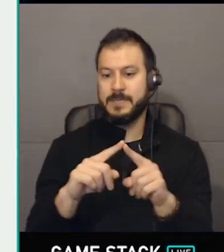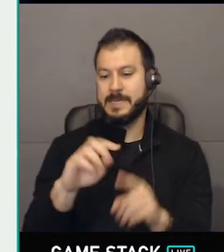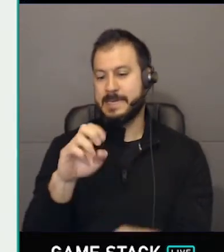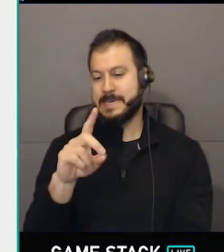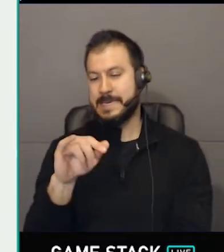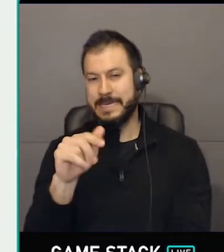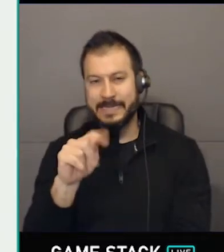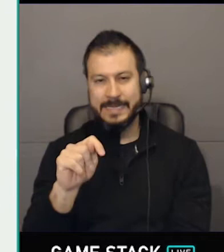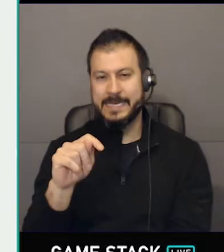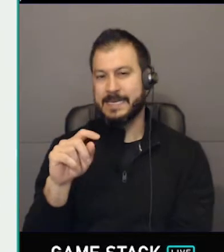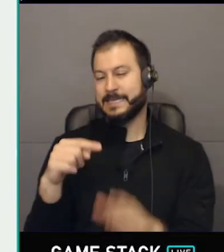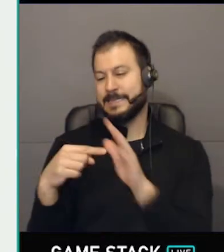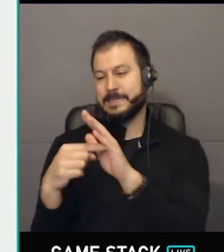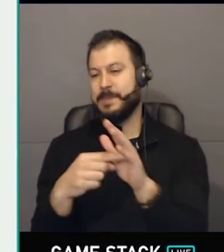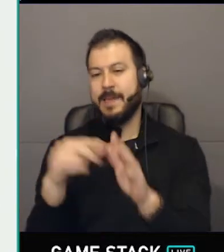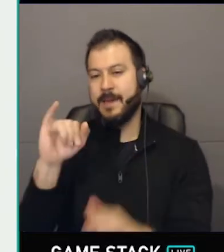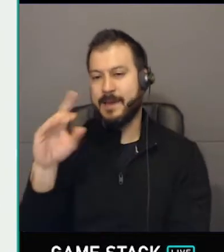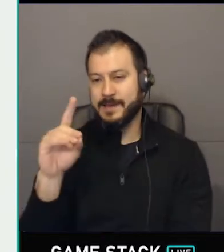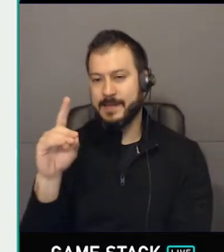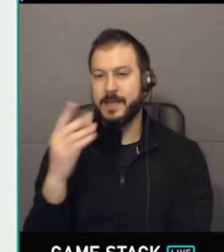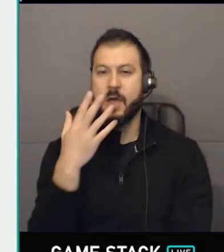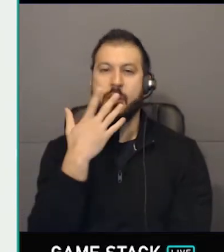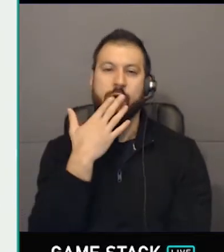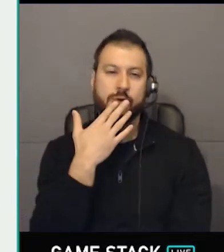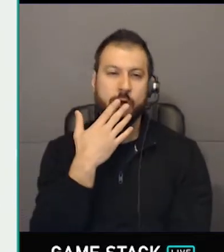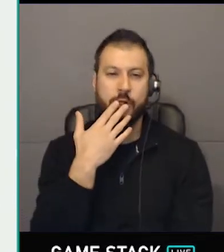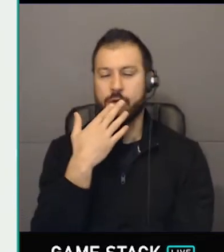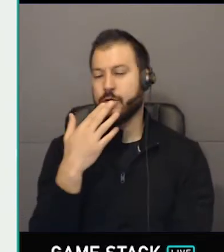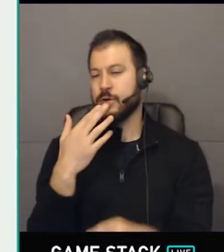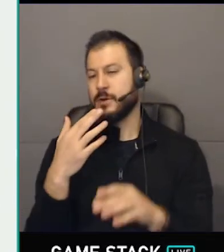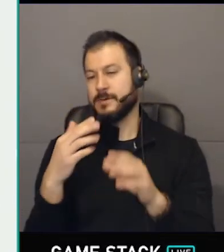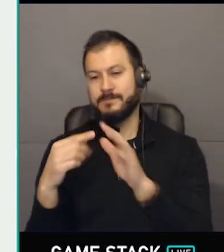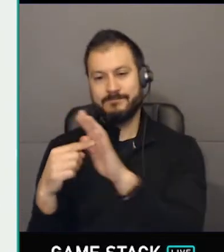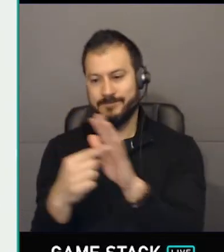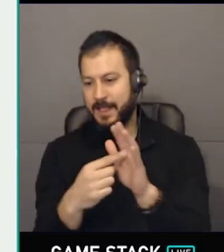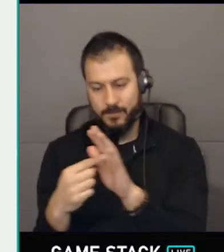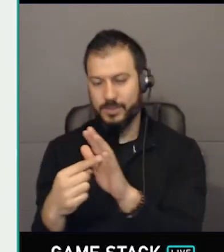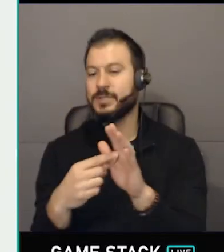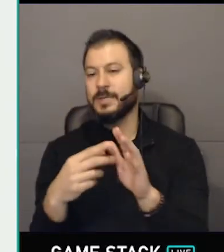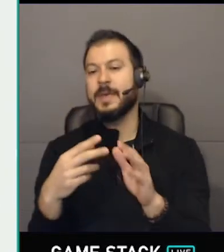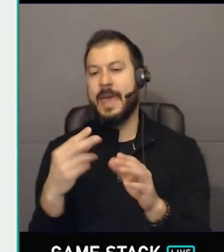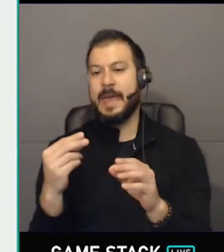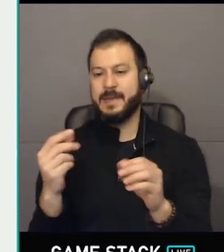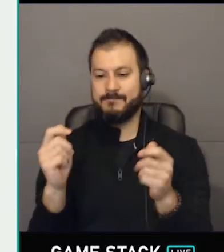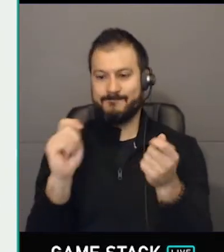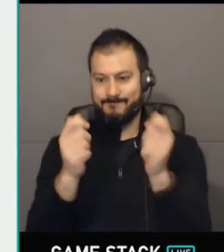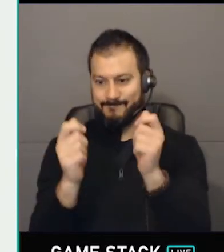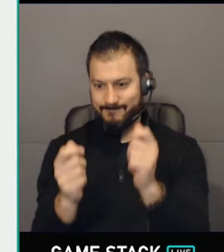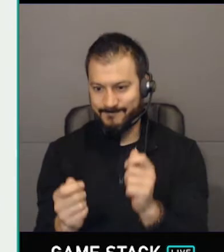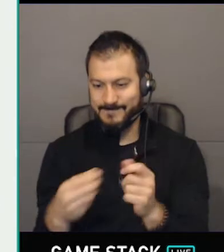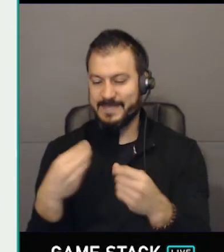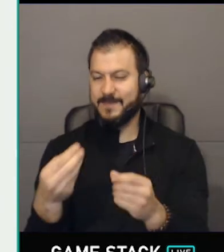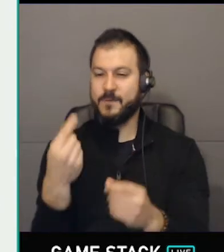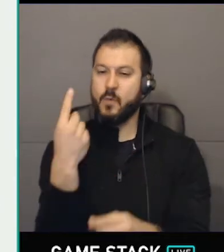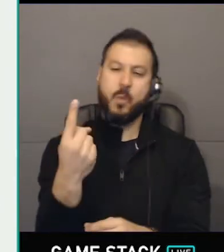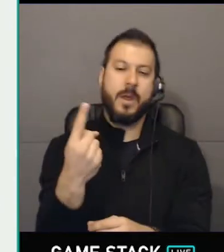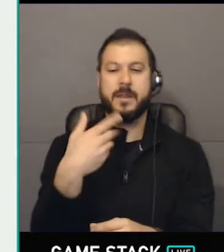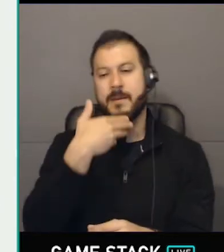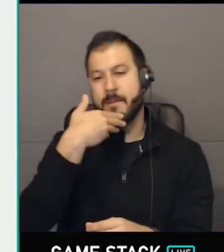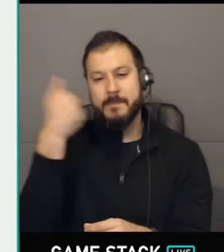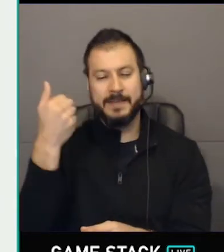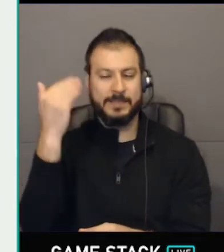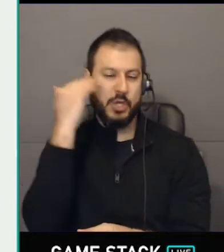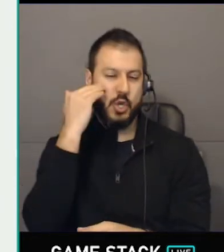ID, color profiles, external calibration apps, etc. And it rationalizes them to give you a single best known data